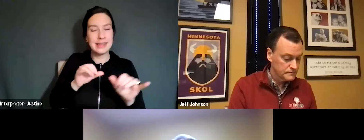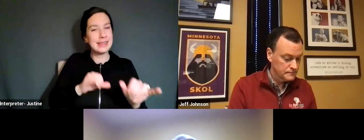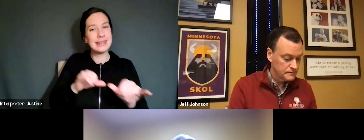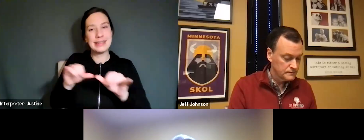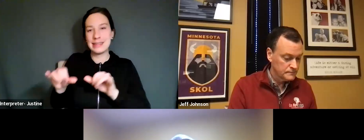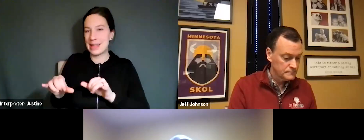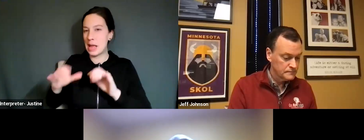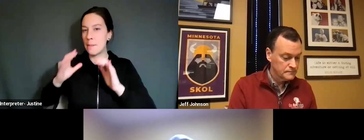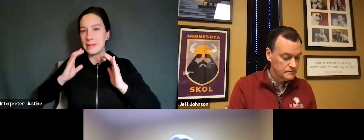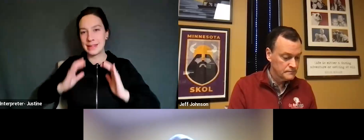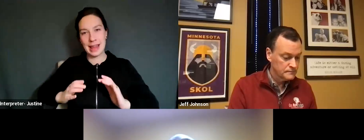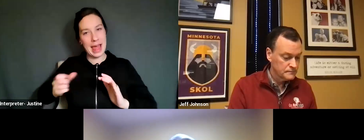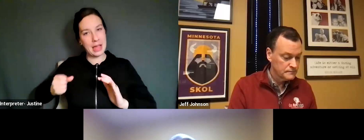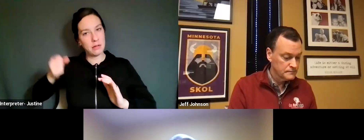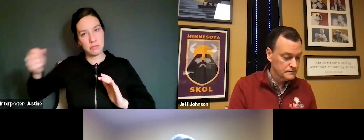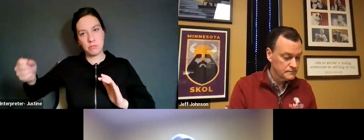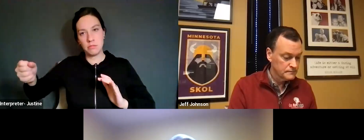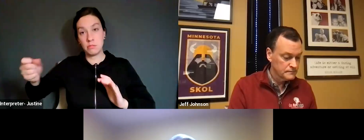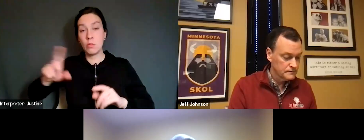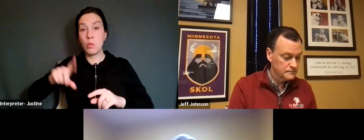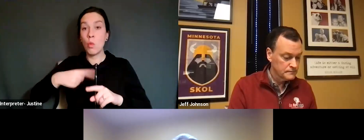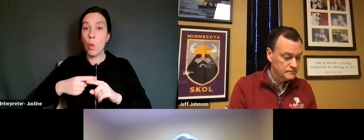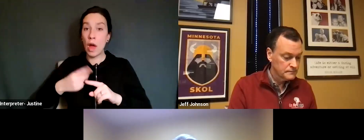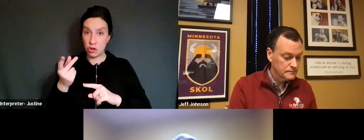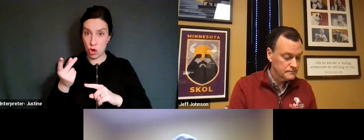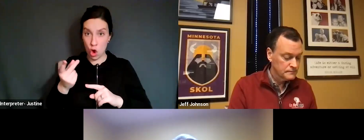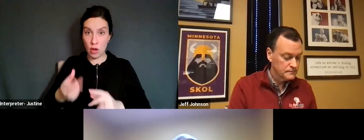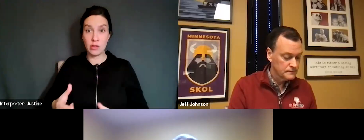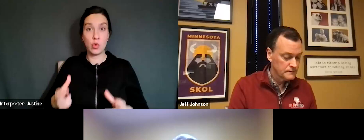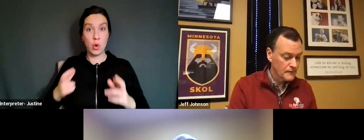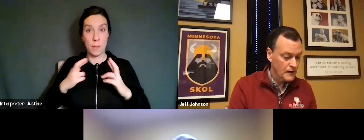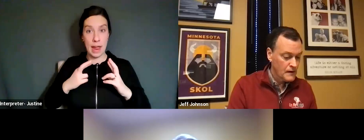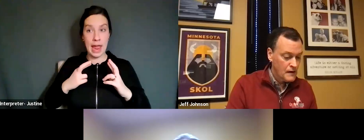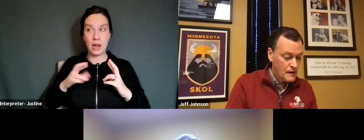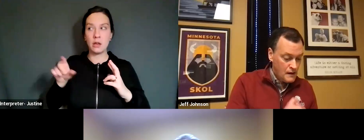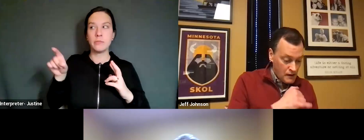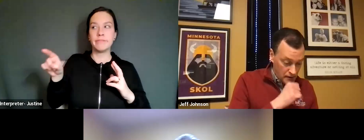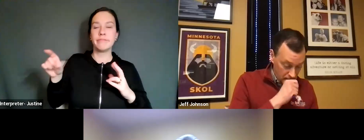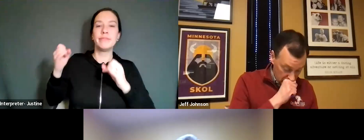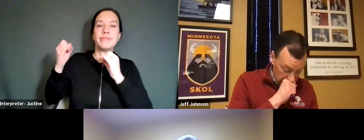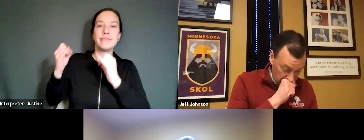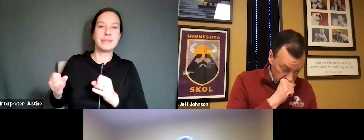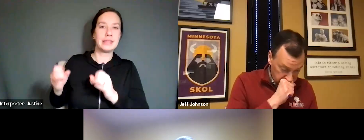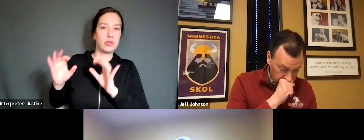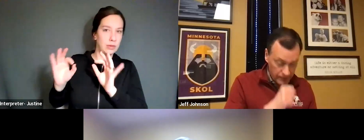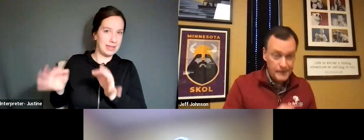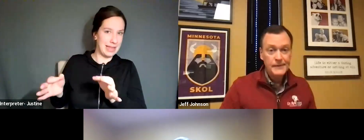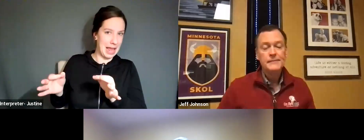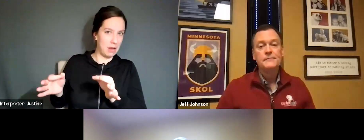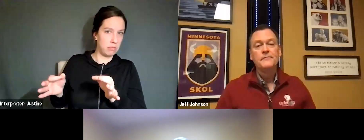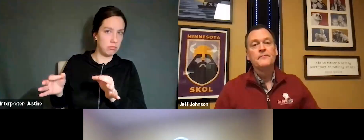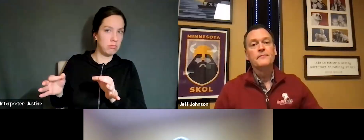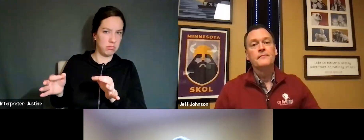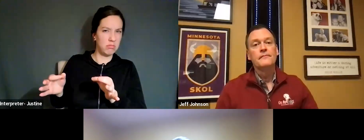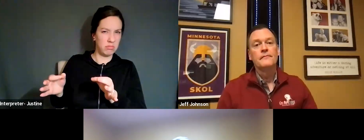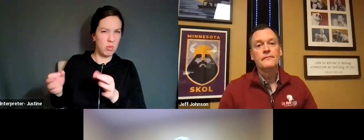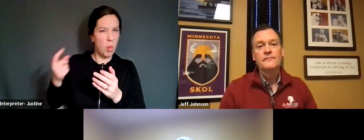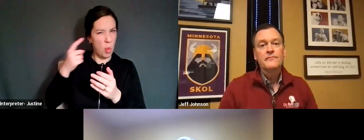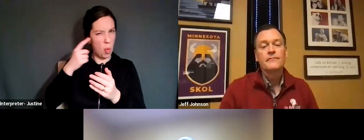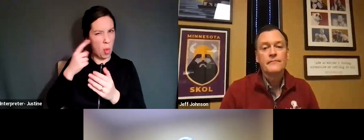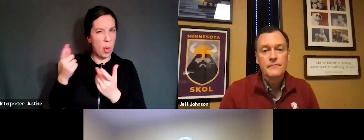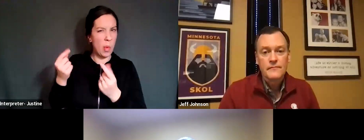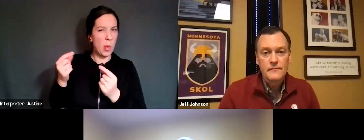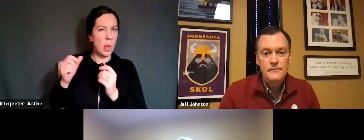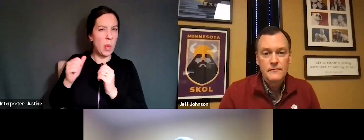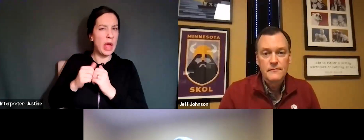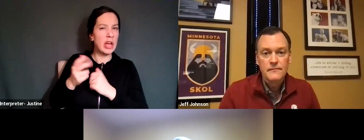that when the dog needs to retire, it's an individual decision on what happens with that dog. So is one of the handlers that